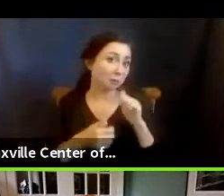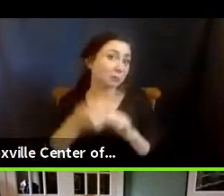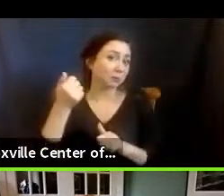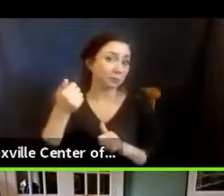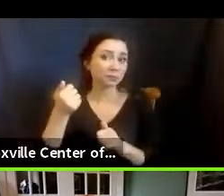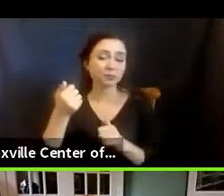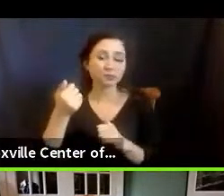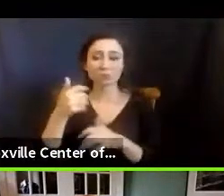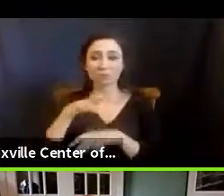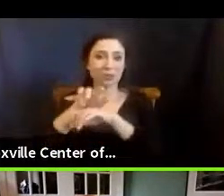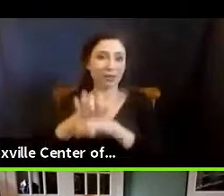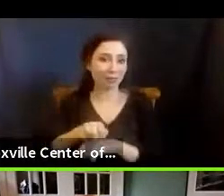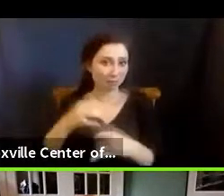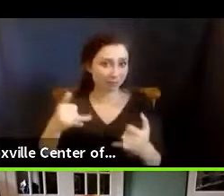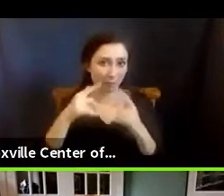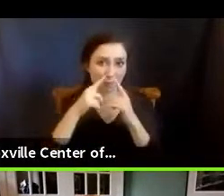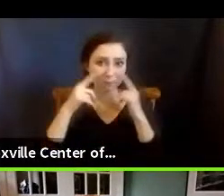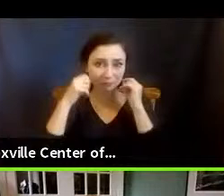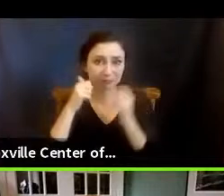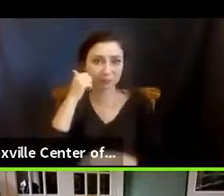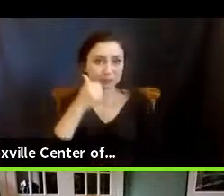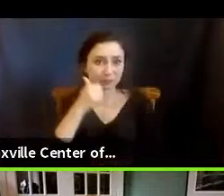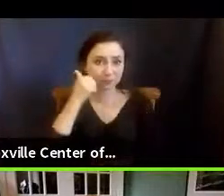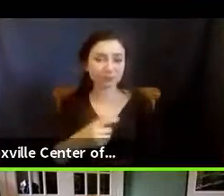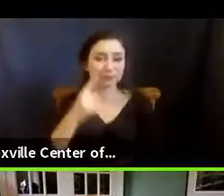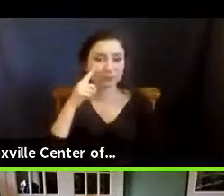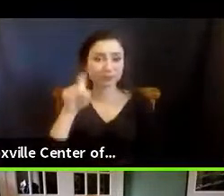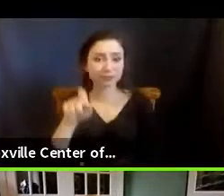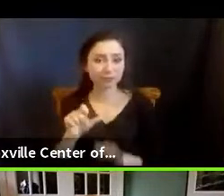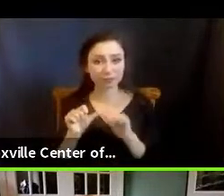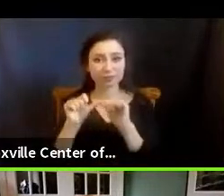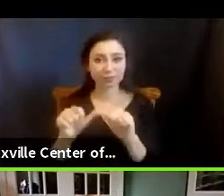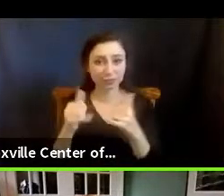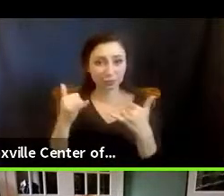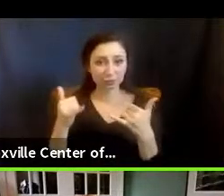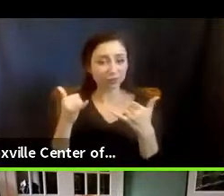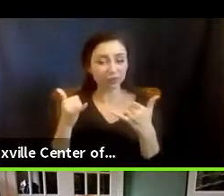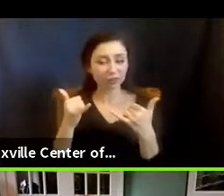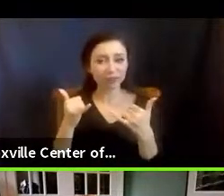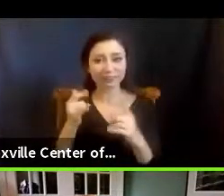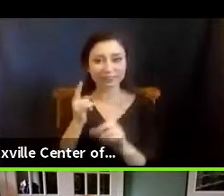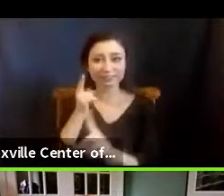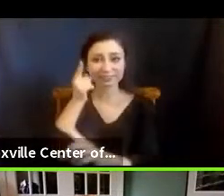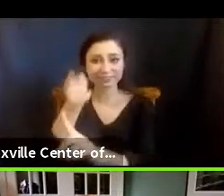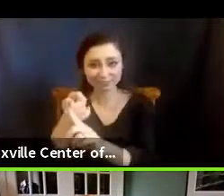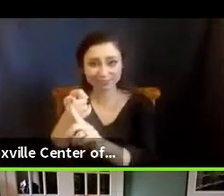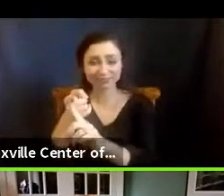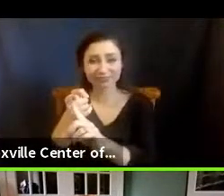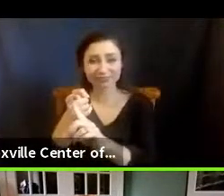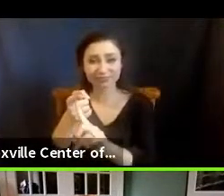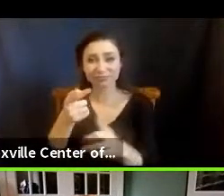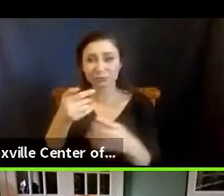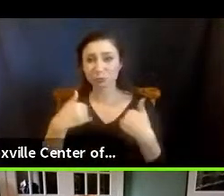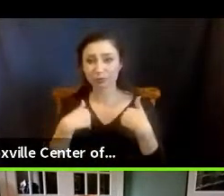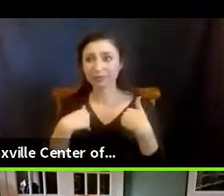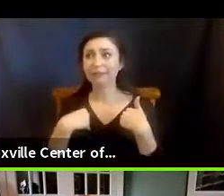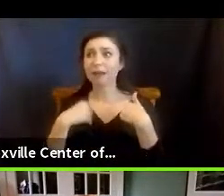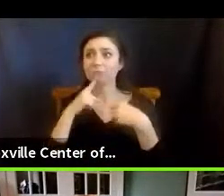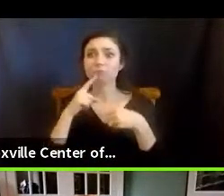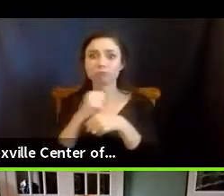habit of using them. And I think we need to continue at this time until we can get a definite downward